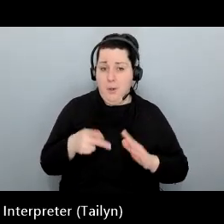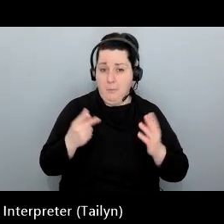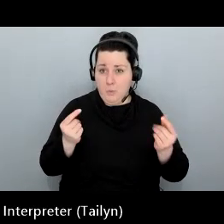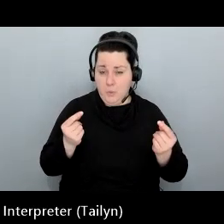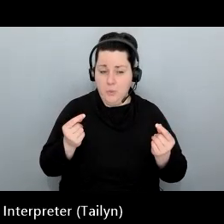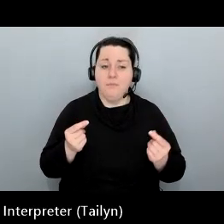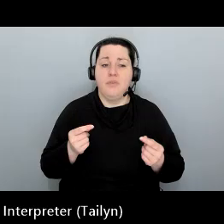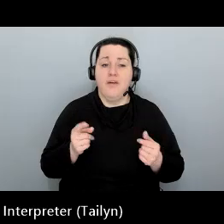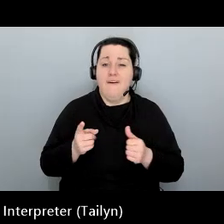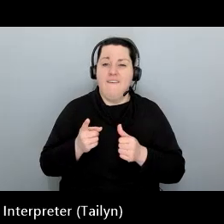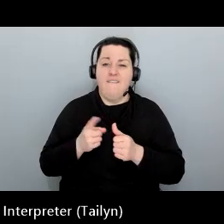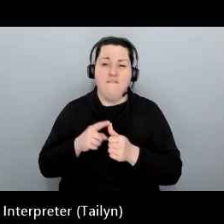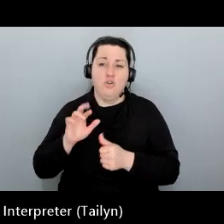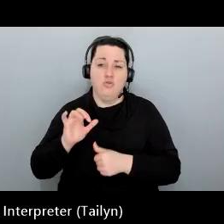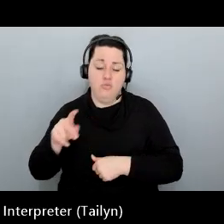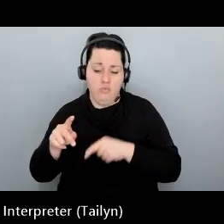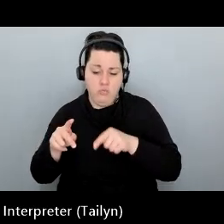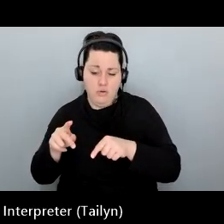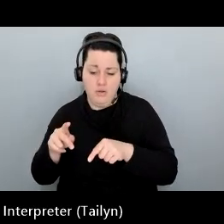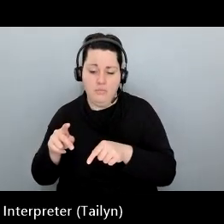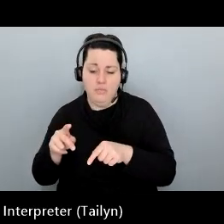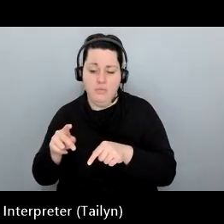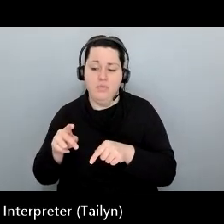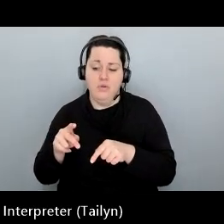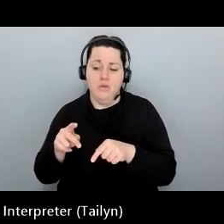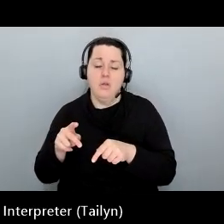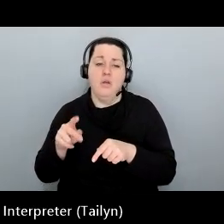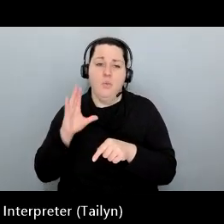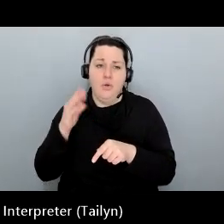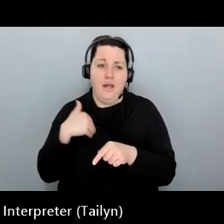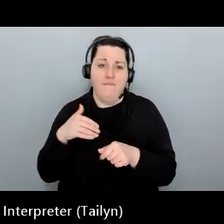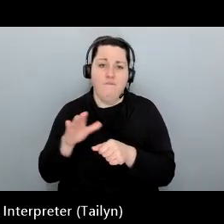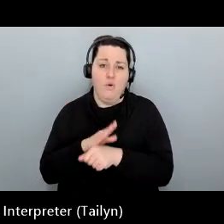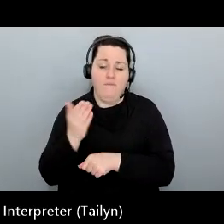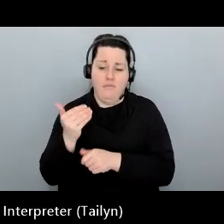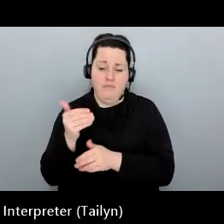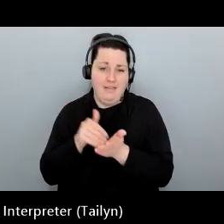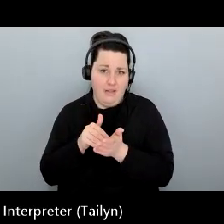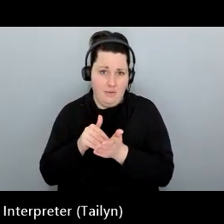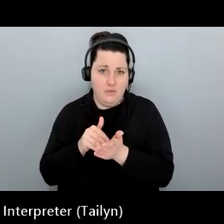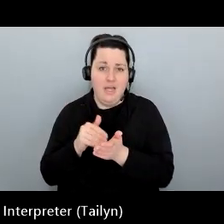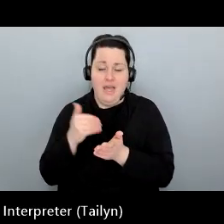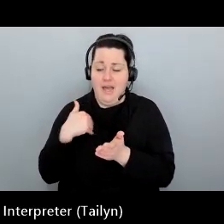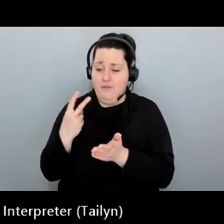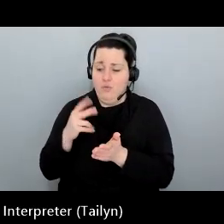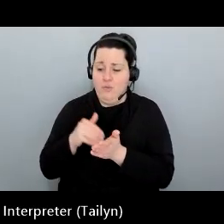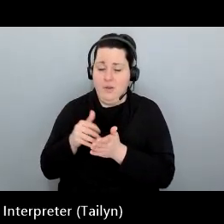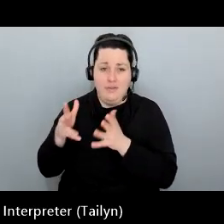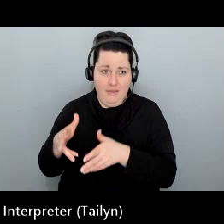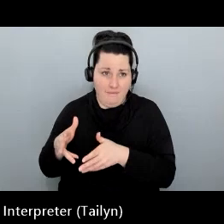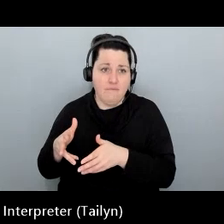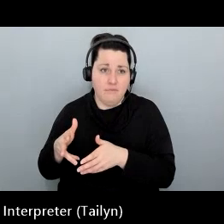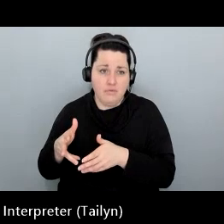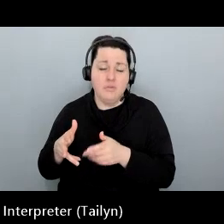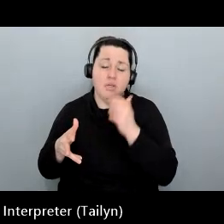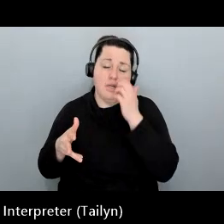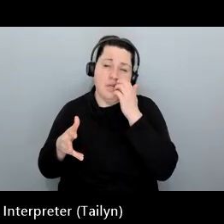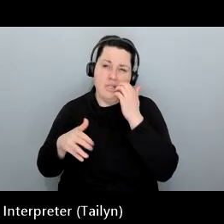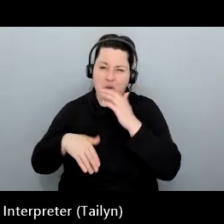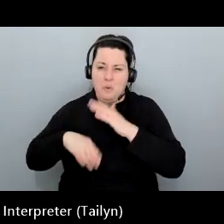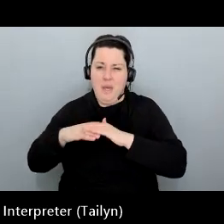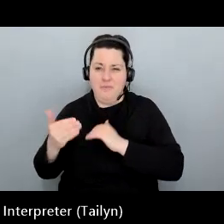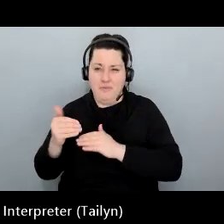the first ramp, I would get the full 15,000 with 2,000 left over, capping out of that 15. But for that